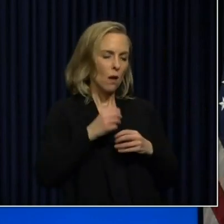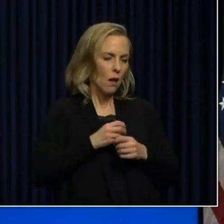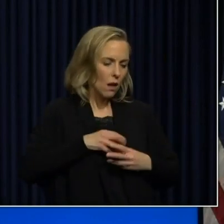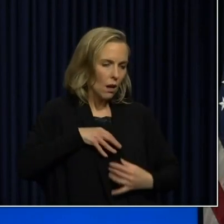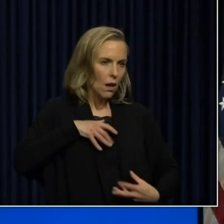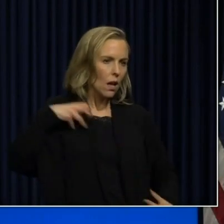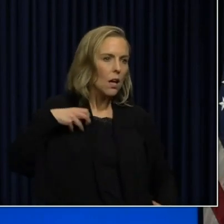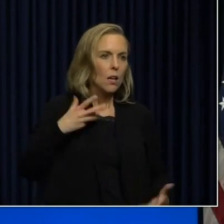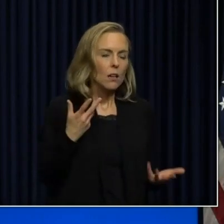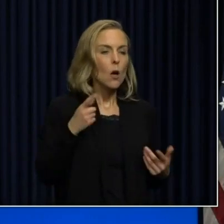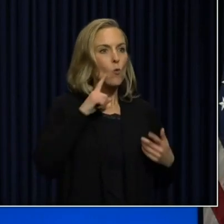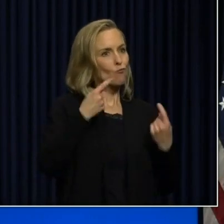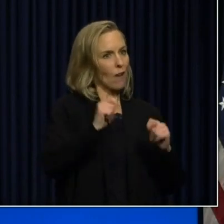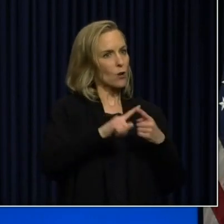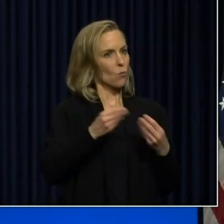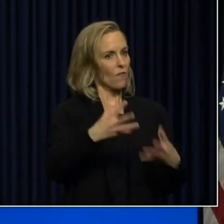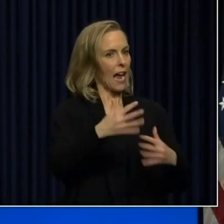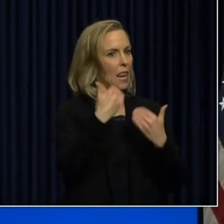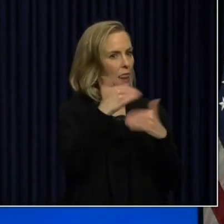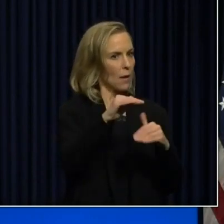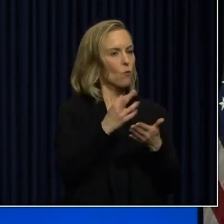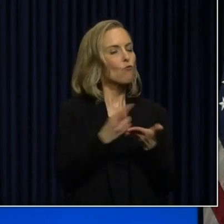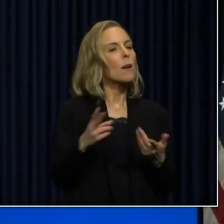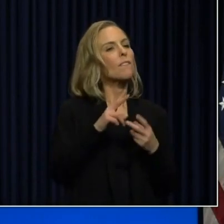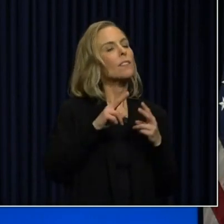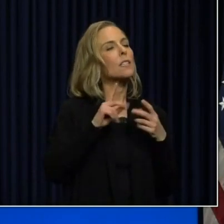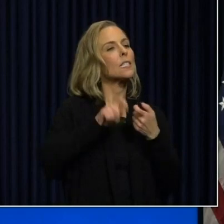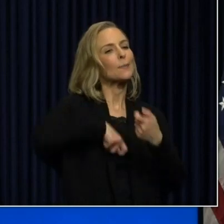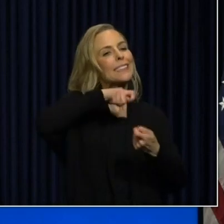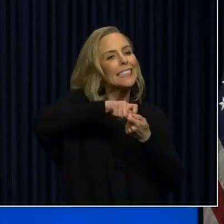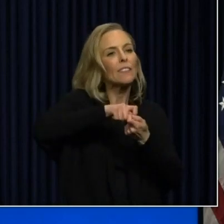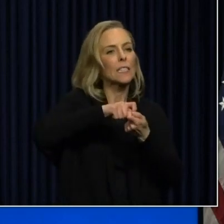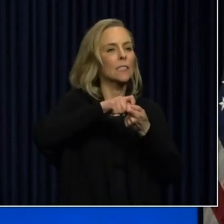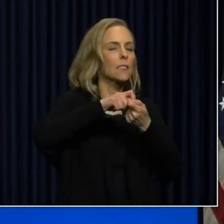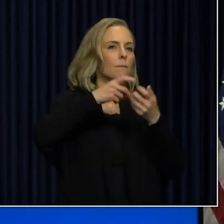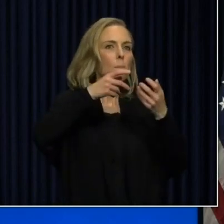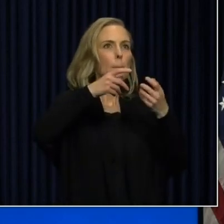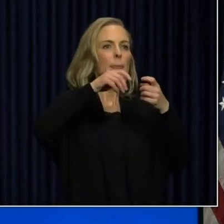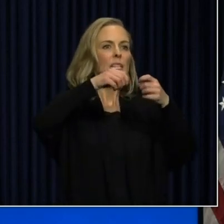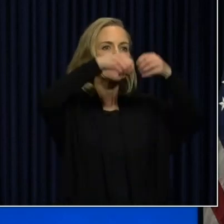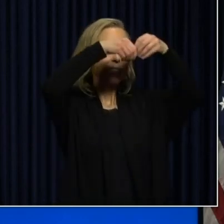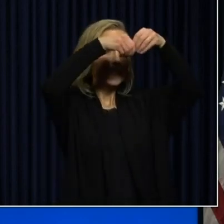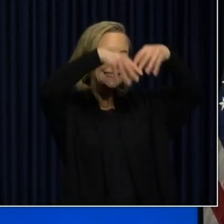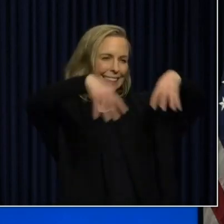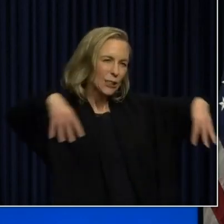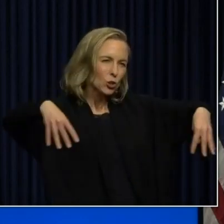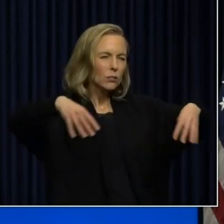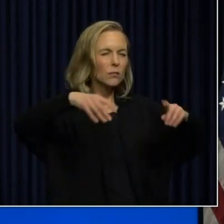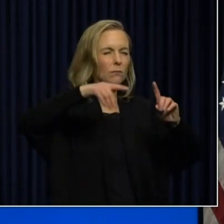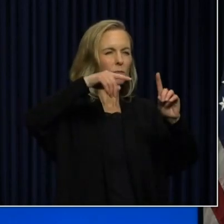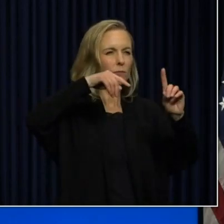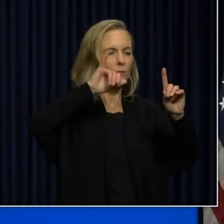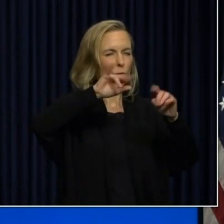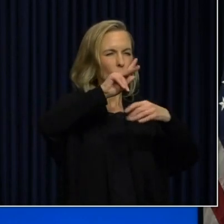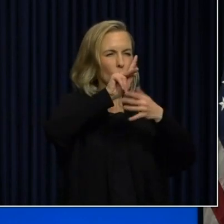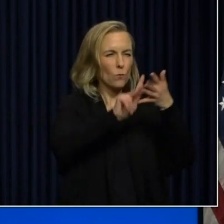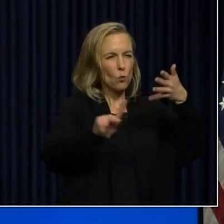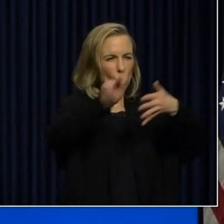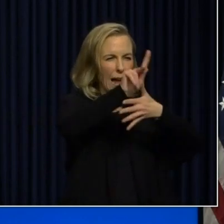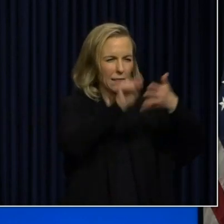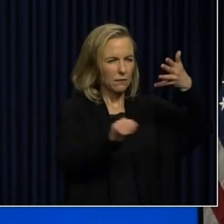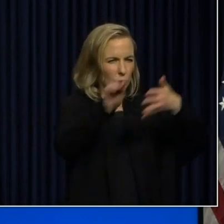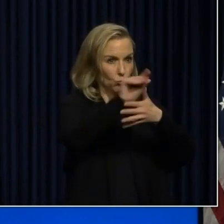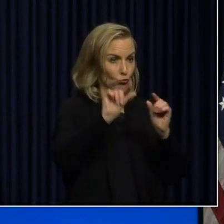limited resources, very specific tiers or priority groups, are exactly because of this.